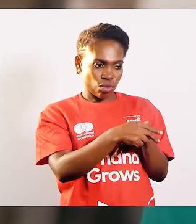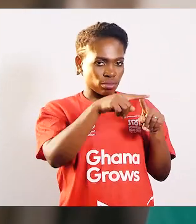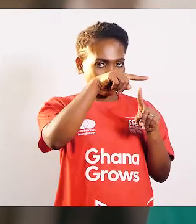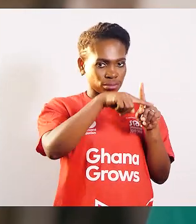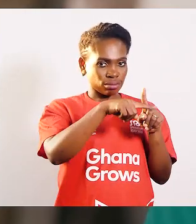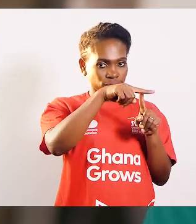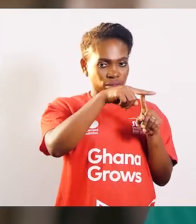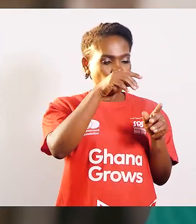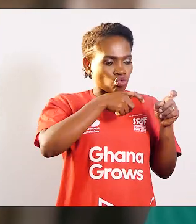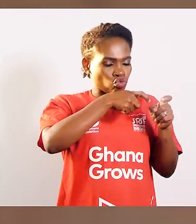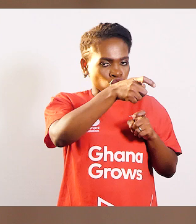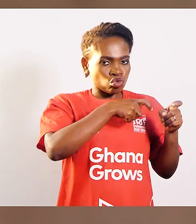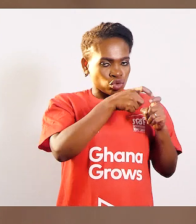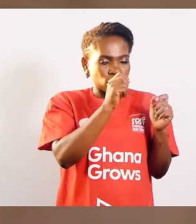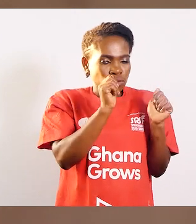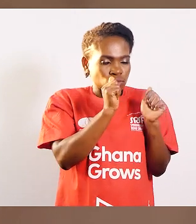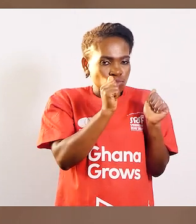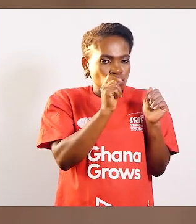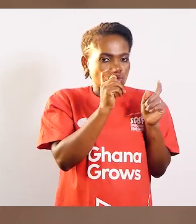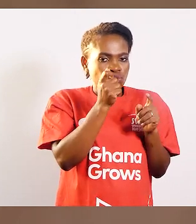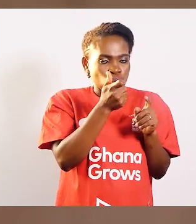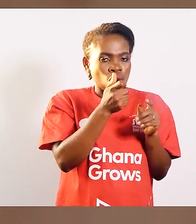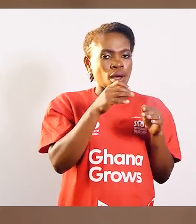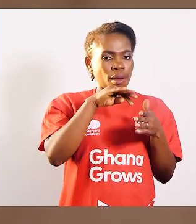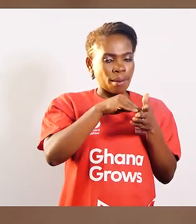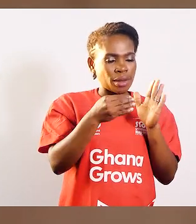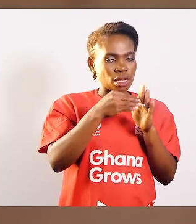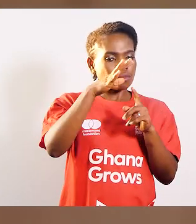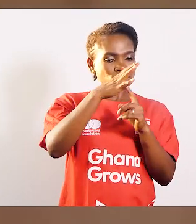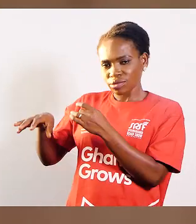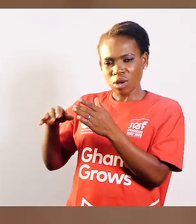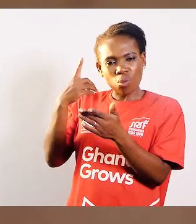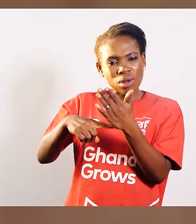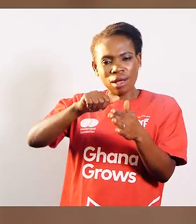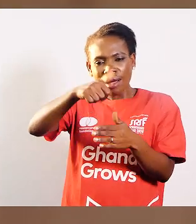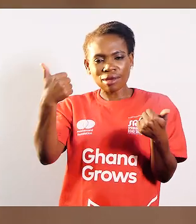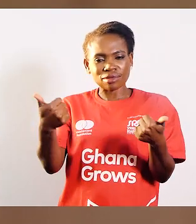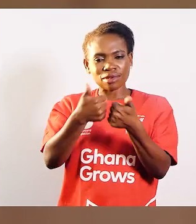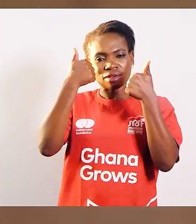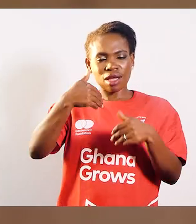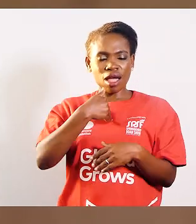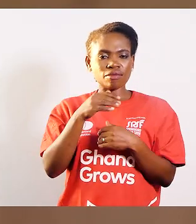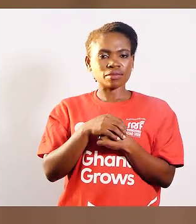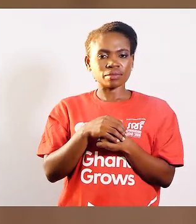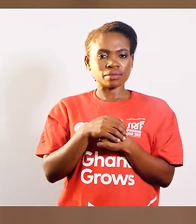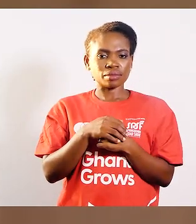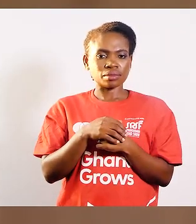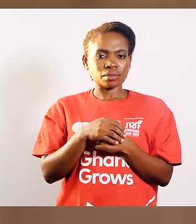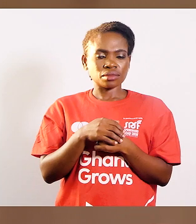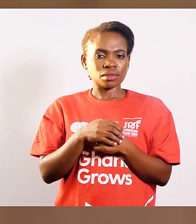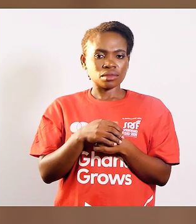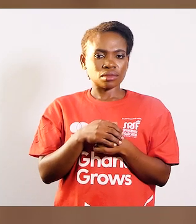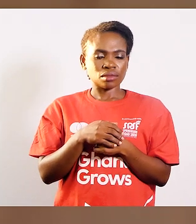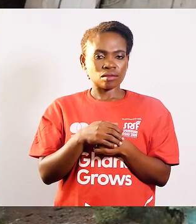What other challenges do you face? Yes, so like I said, at the cropping room, we need